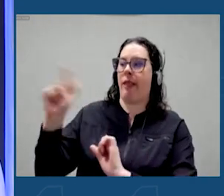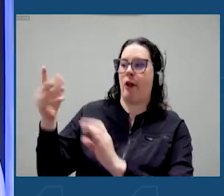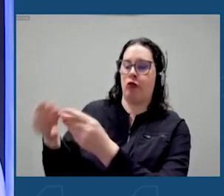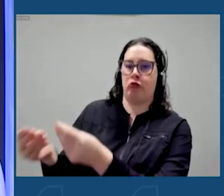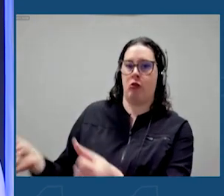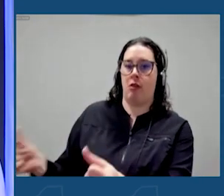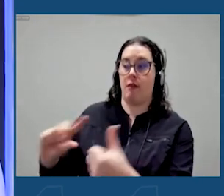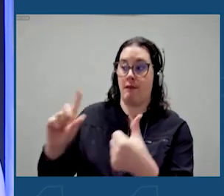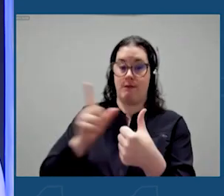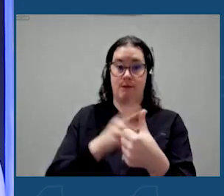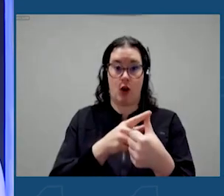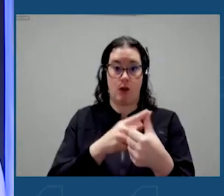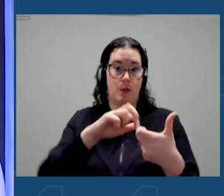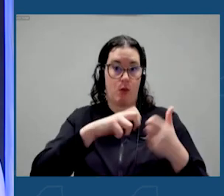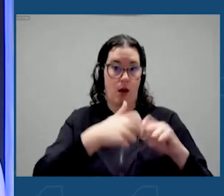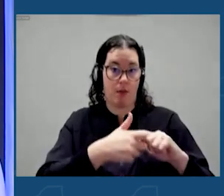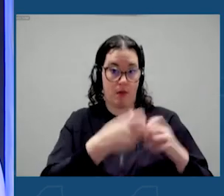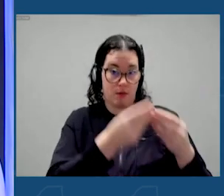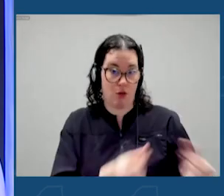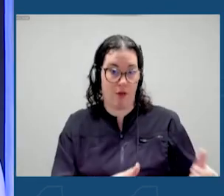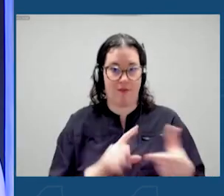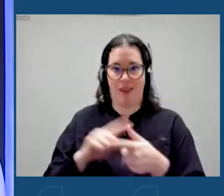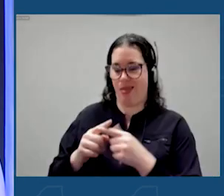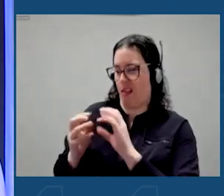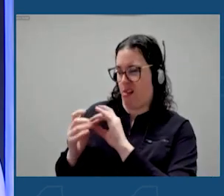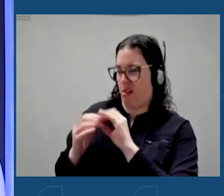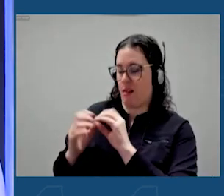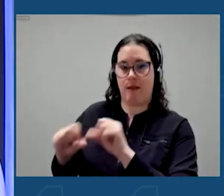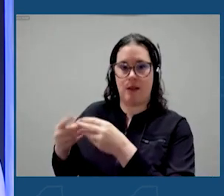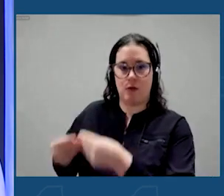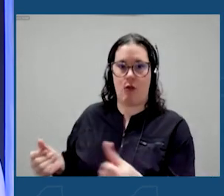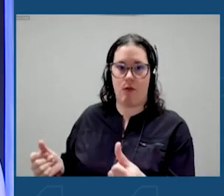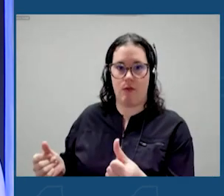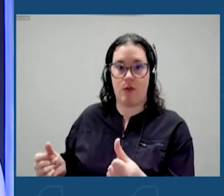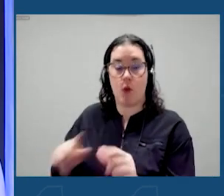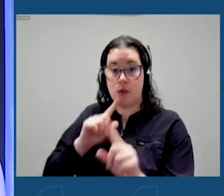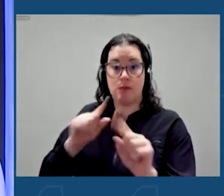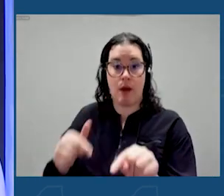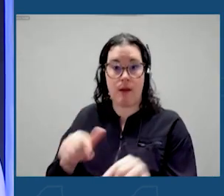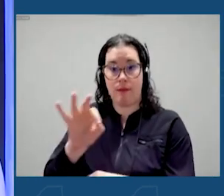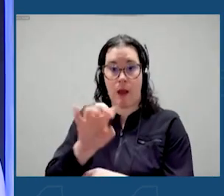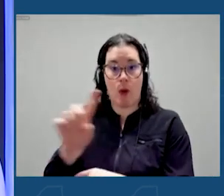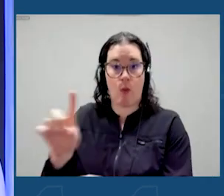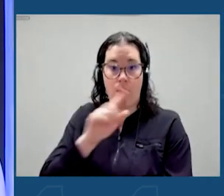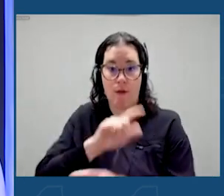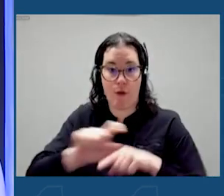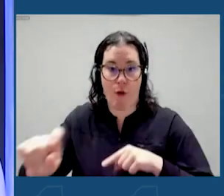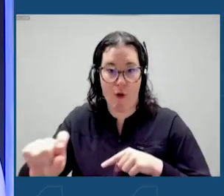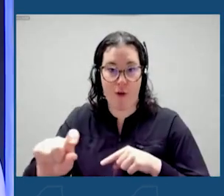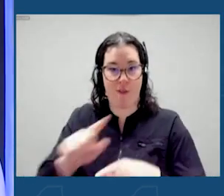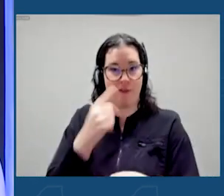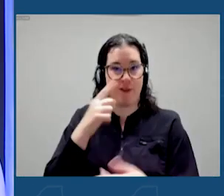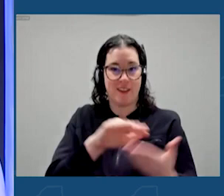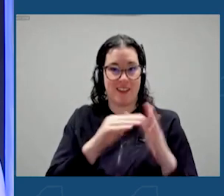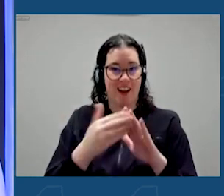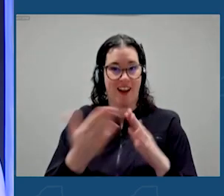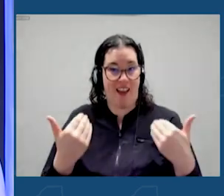to that 911 call for service in our city. And I have a partner that's on patrol with